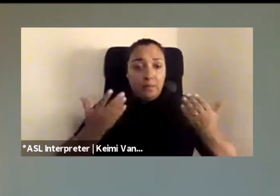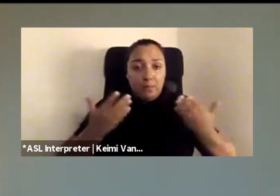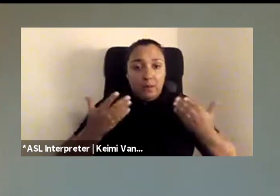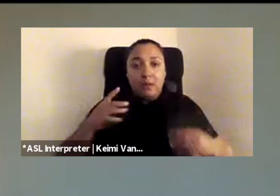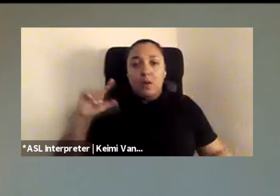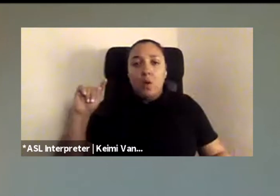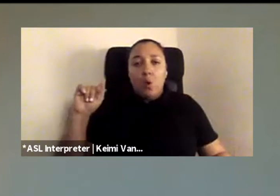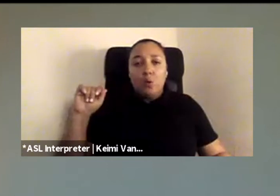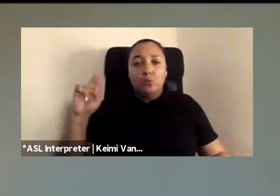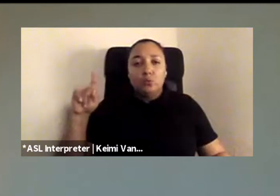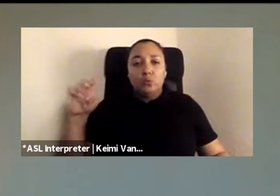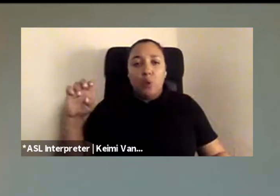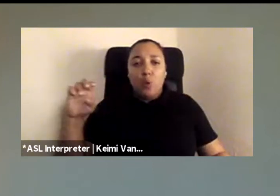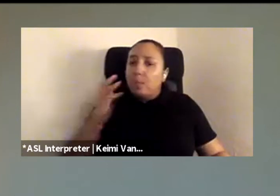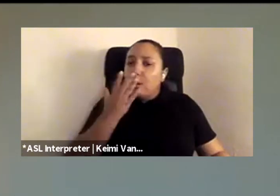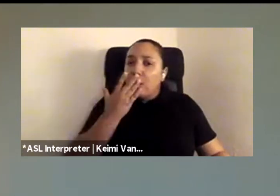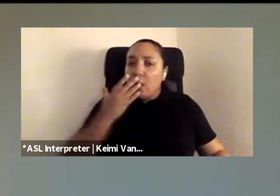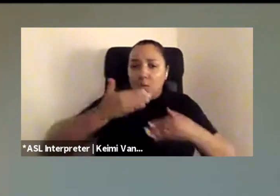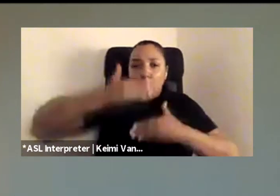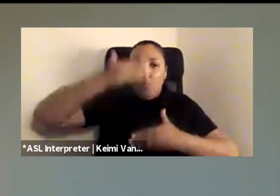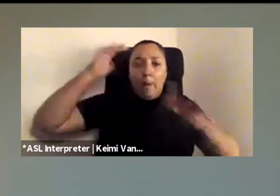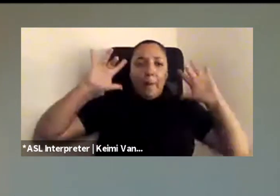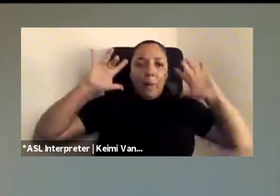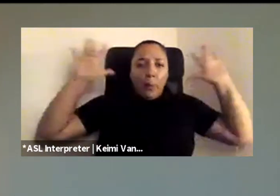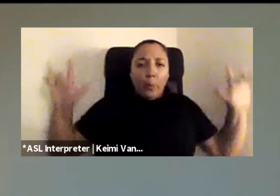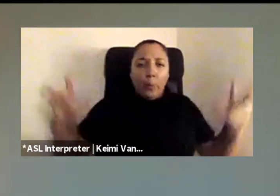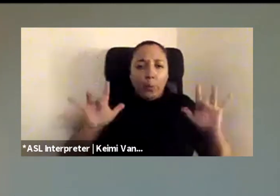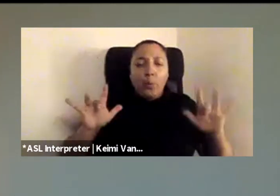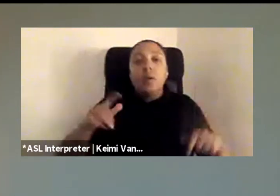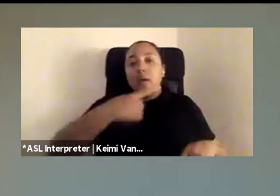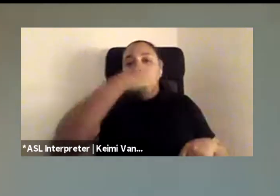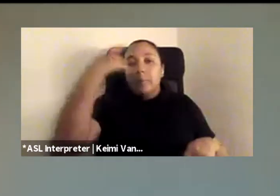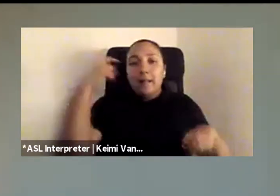colored wall with nothing on it and a black couch on my bottom right.